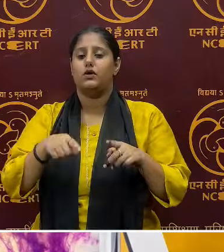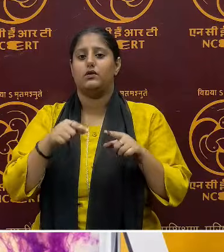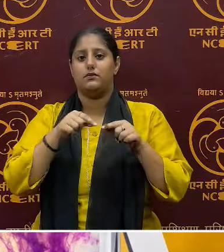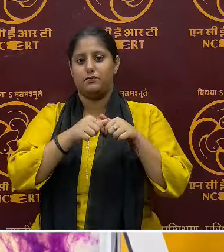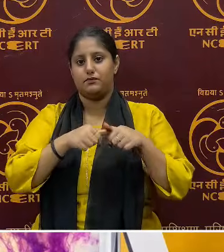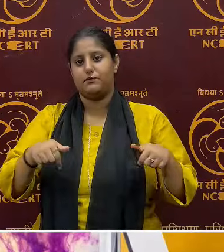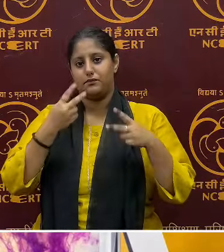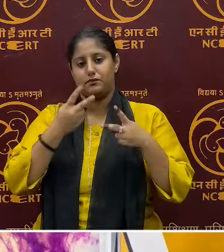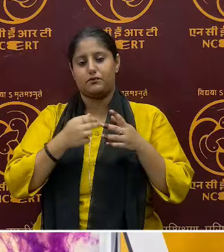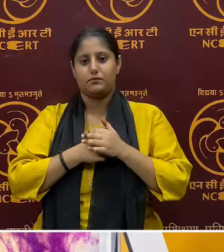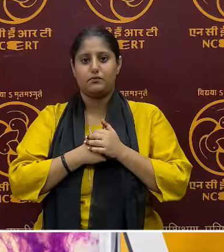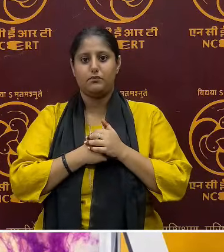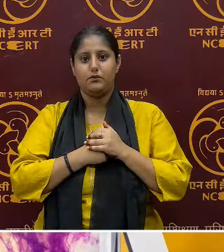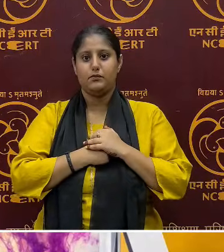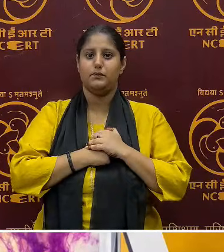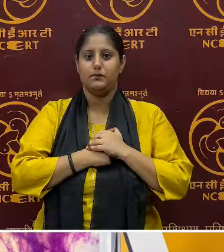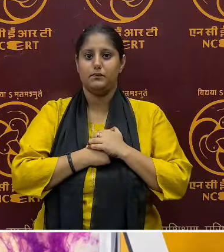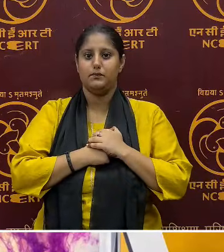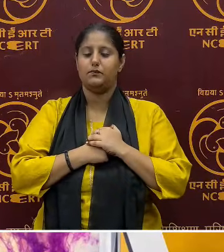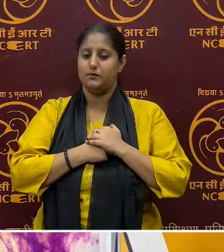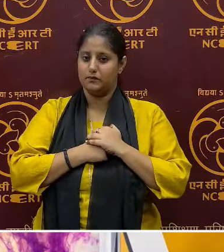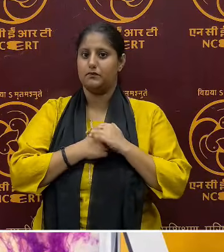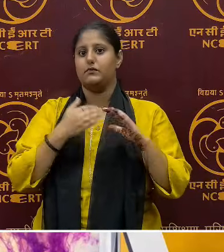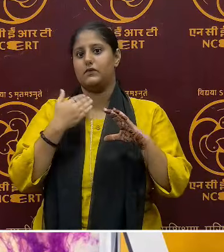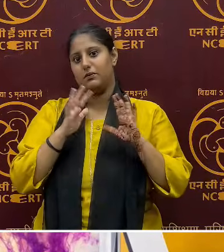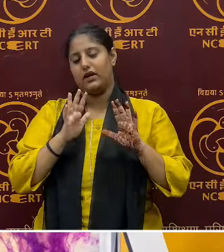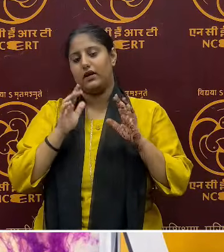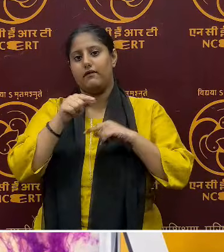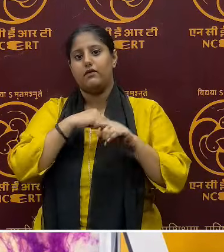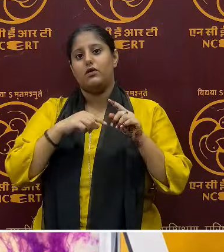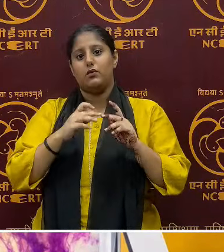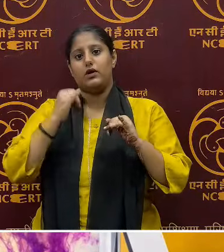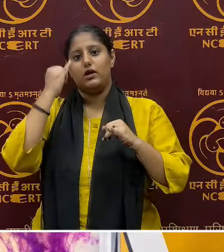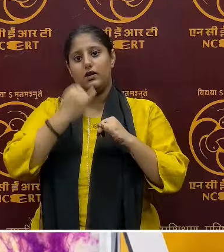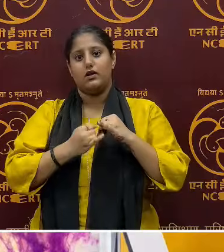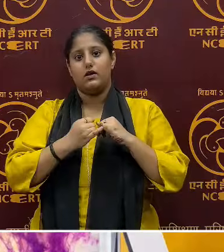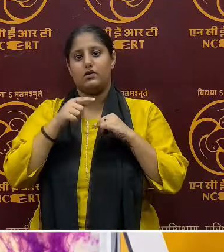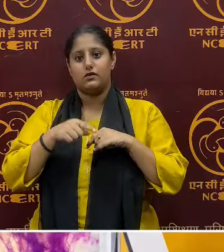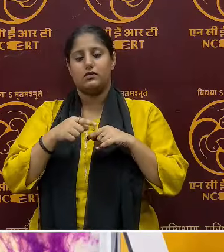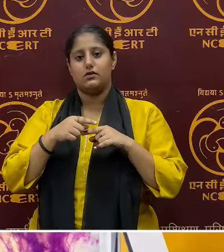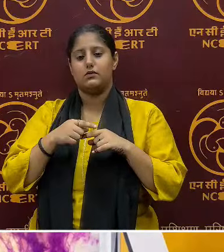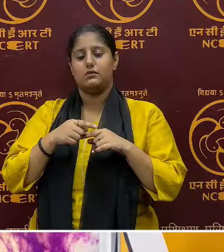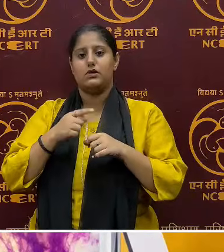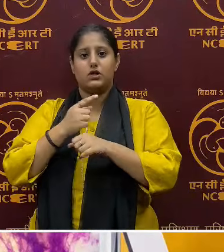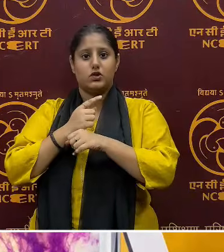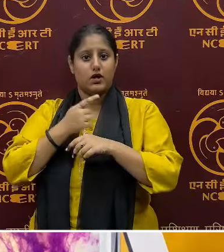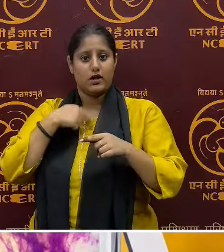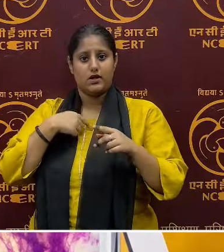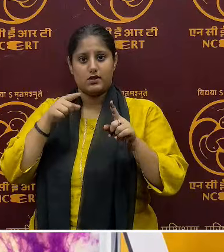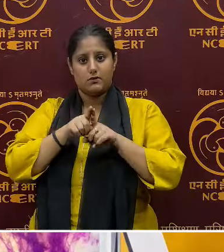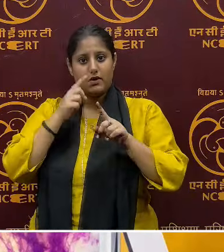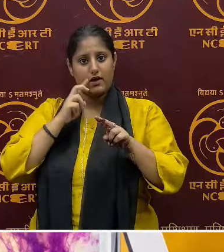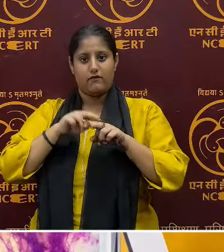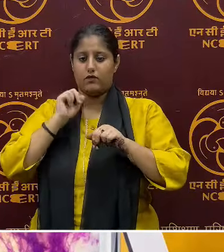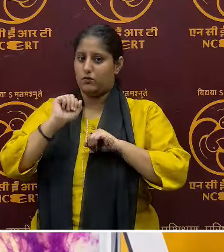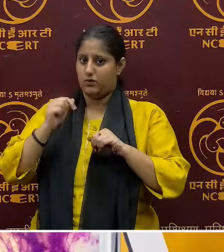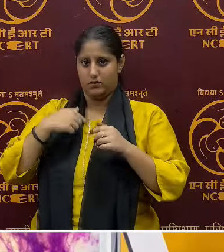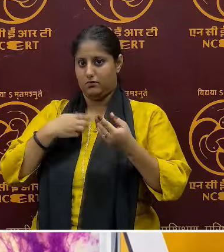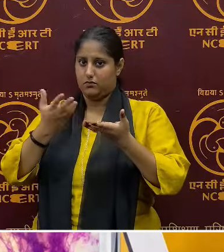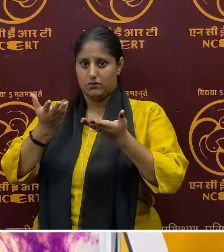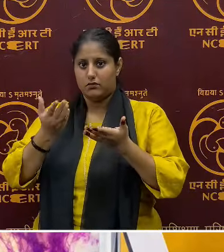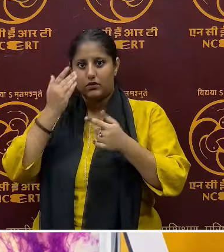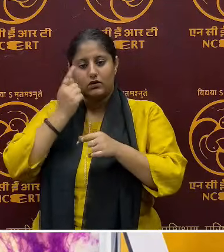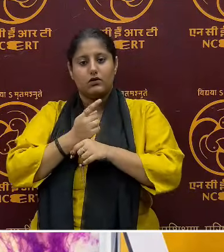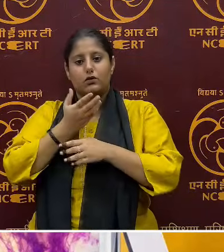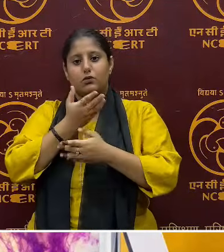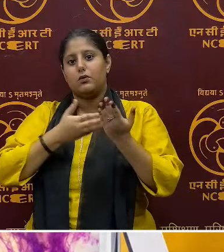at CIET.nic.in is that email ID. And lastly, a word for the teachers. As an academician yourself, you know